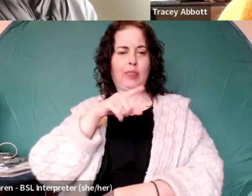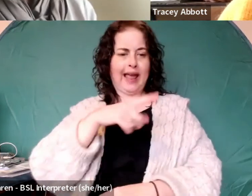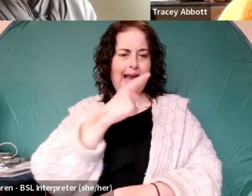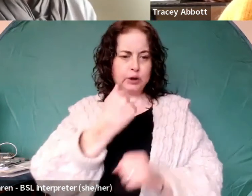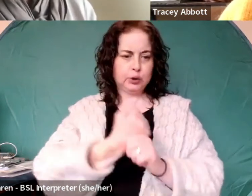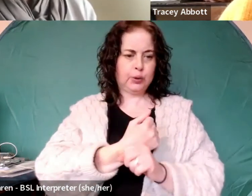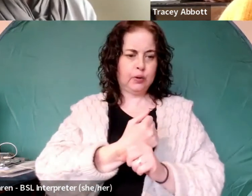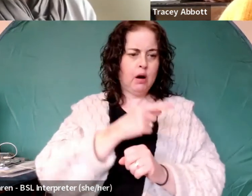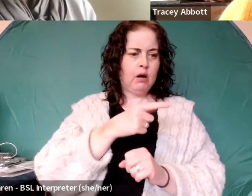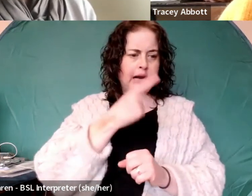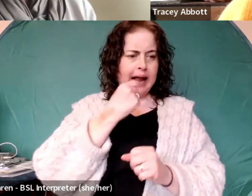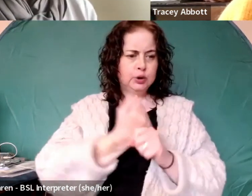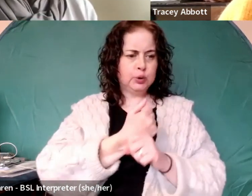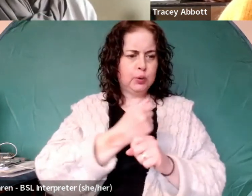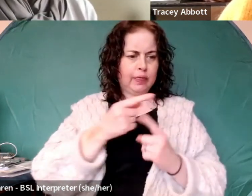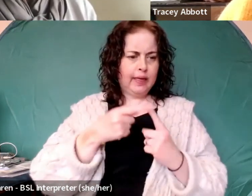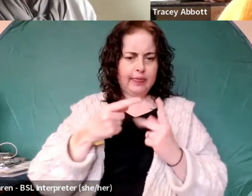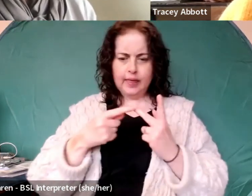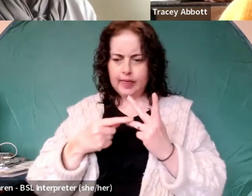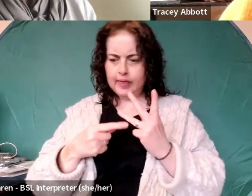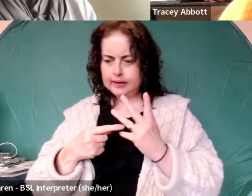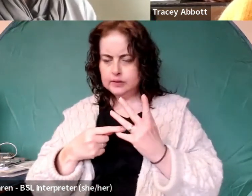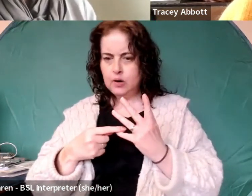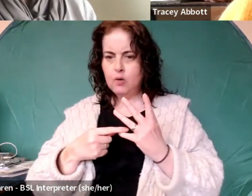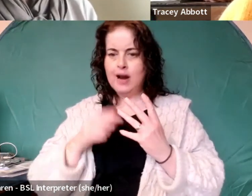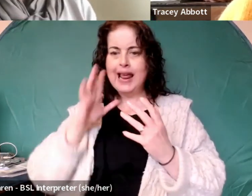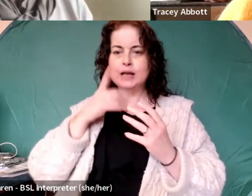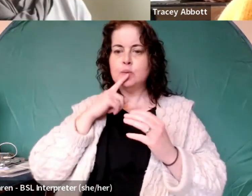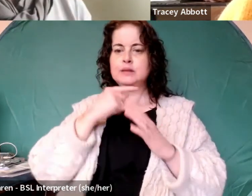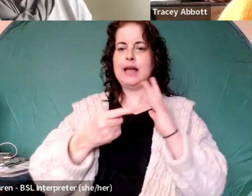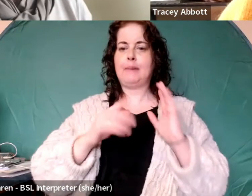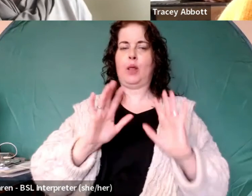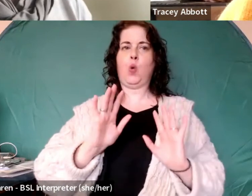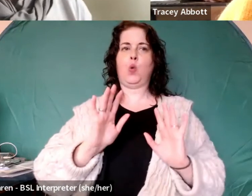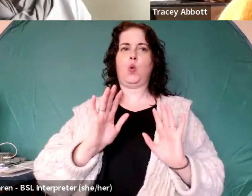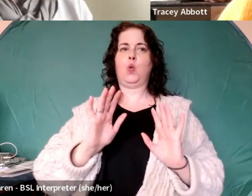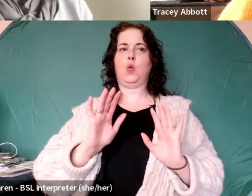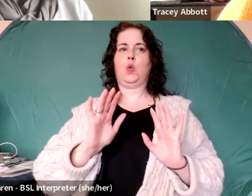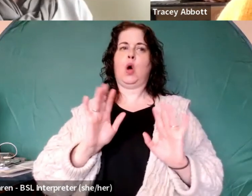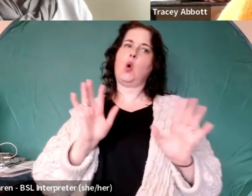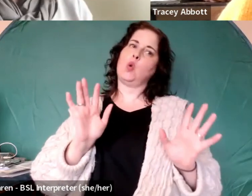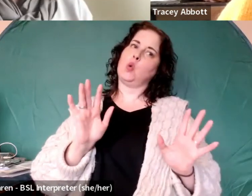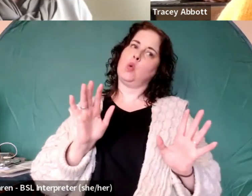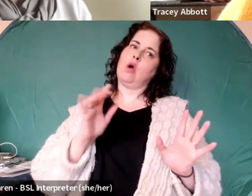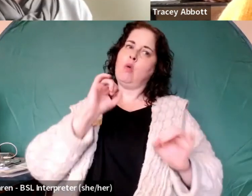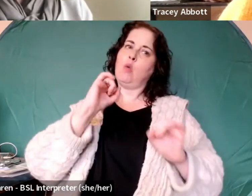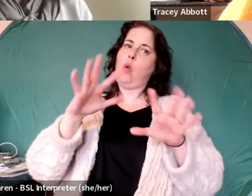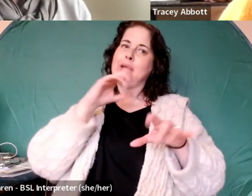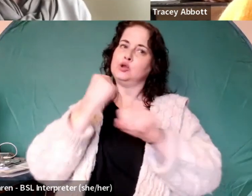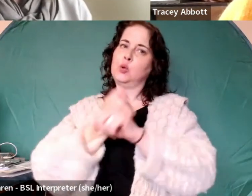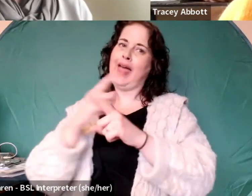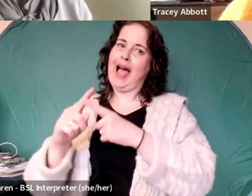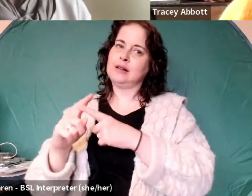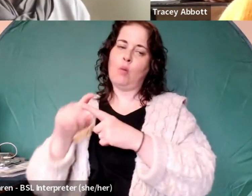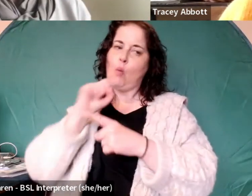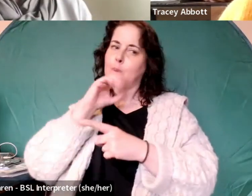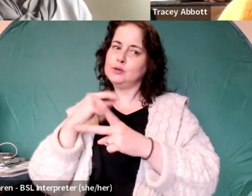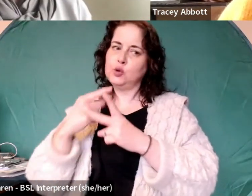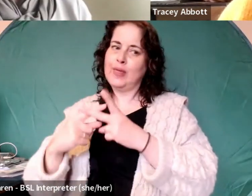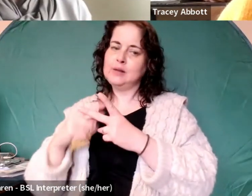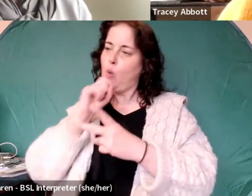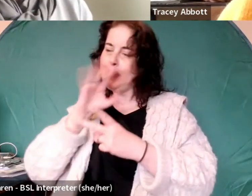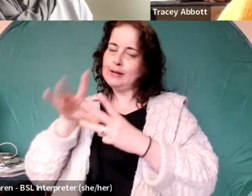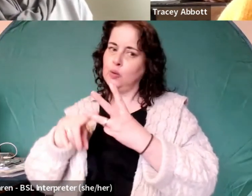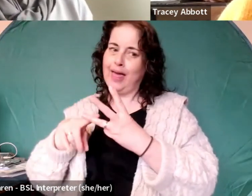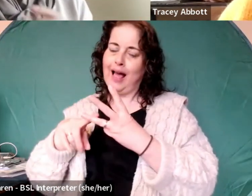I wonder if this candidate can do this. And as soon as you hear that someone's disabled, well, they won't be able to do this, will they? They won't be able to do that, and they won't be able to do